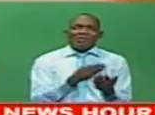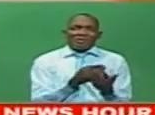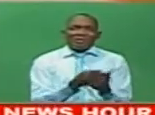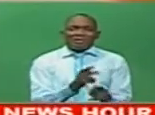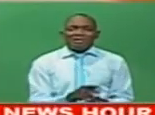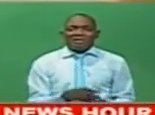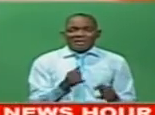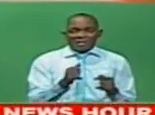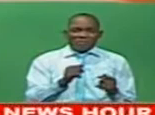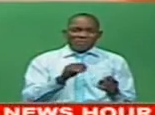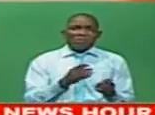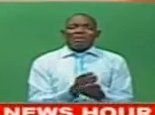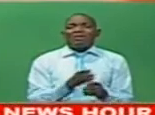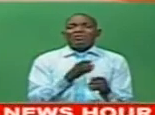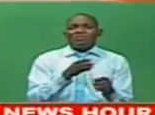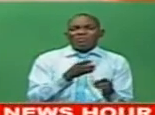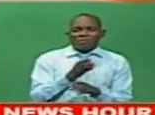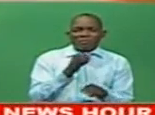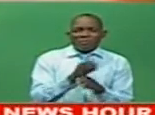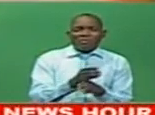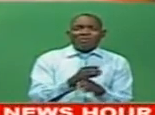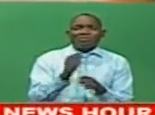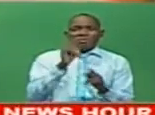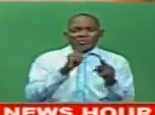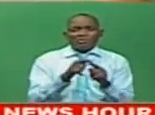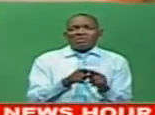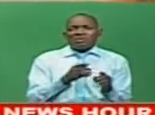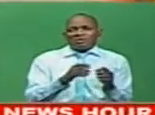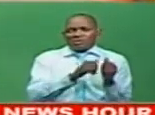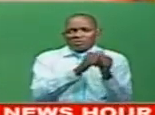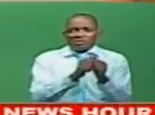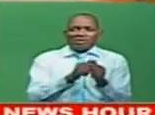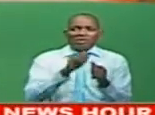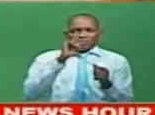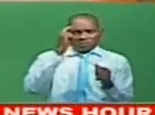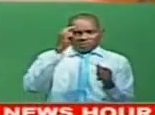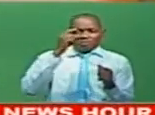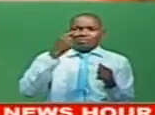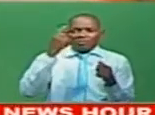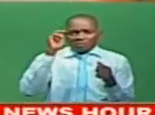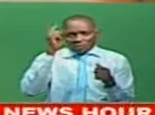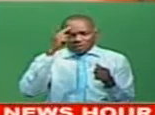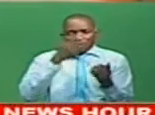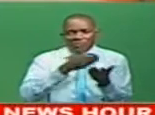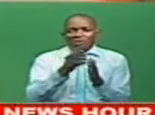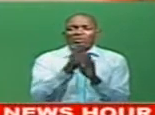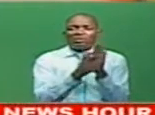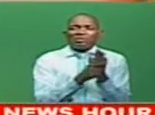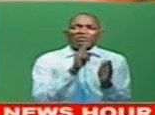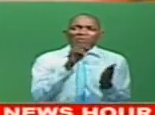A compelling case can be made for the importance of complying with the public procurement law. It is an empirical fact